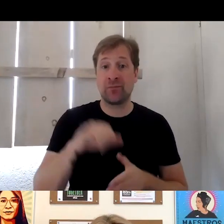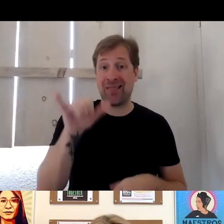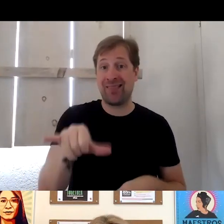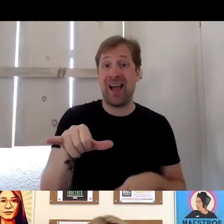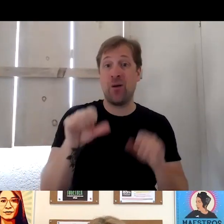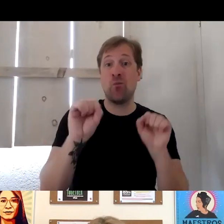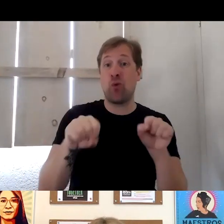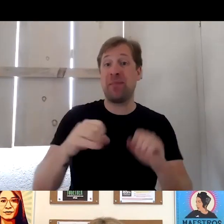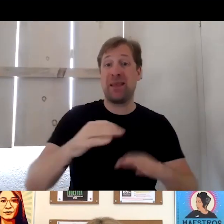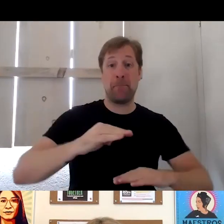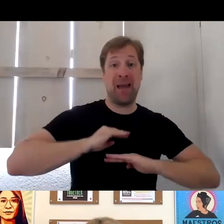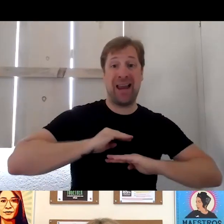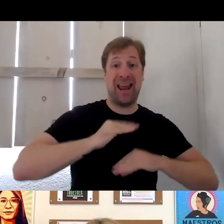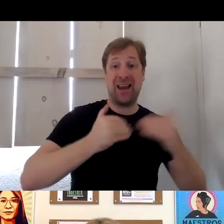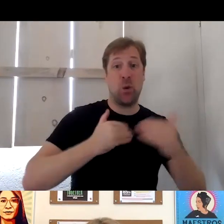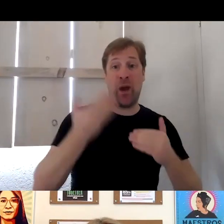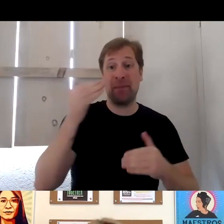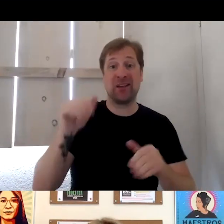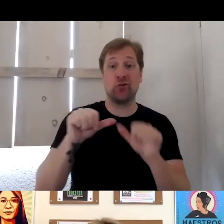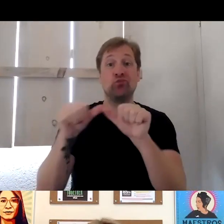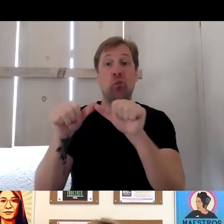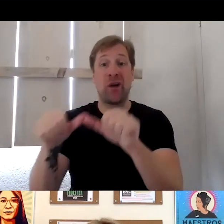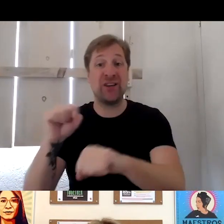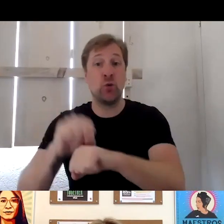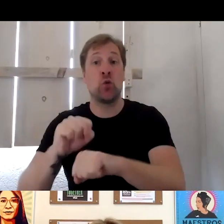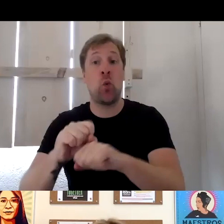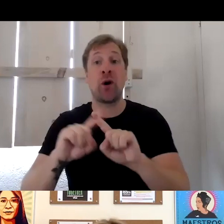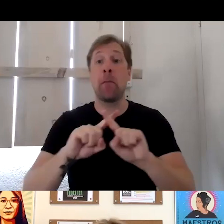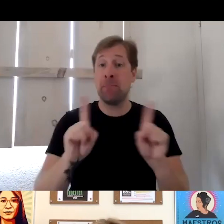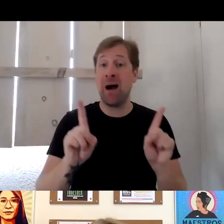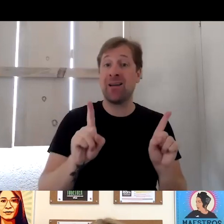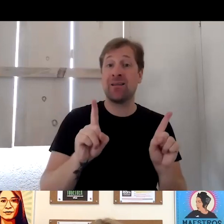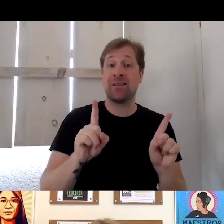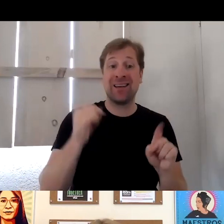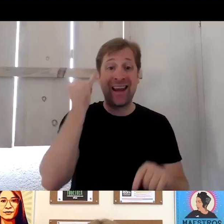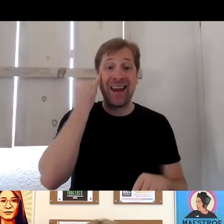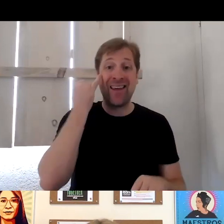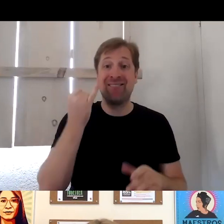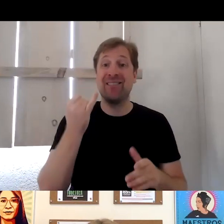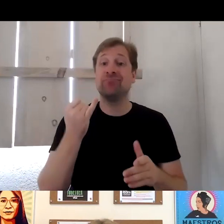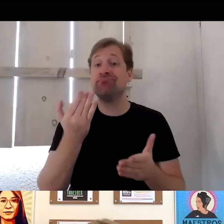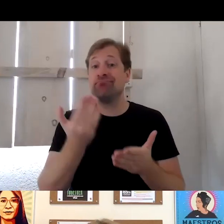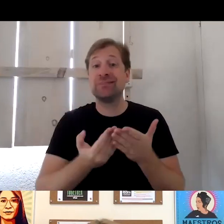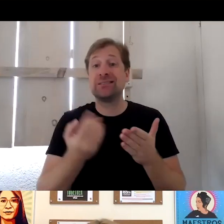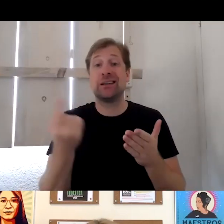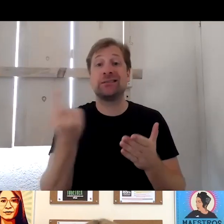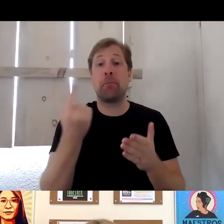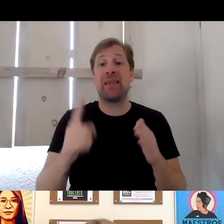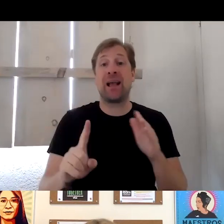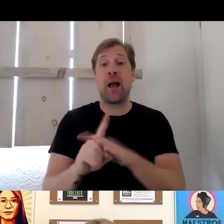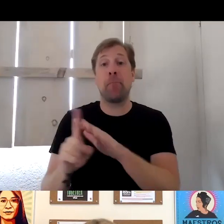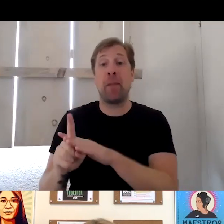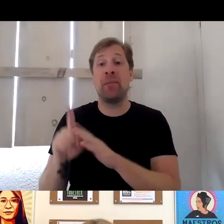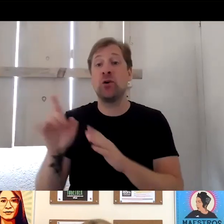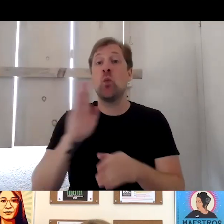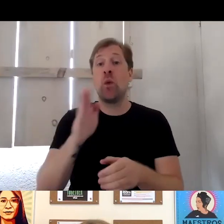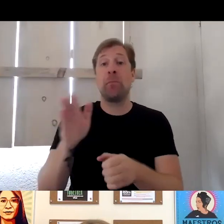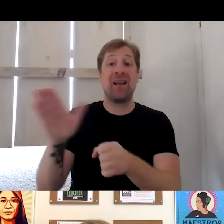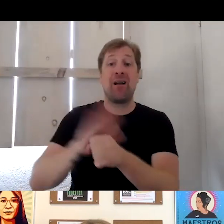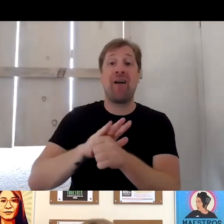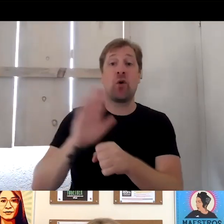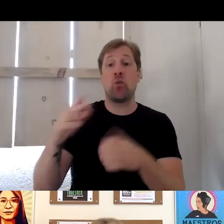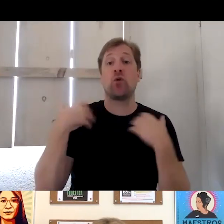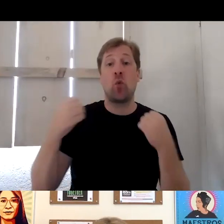met anyway because you're going to be working. But however, if some circumstance were to come up, you will still be covered with your